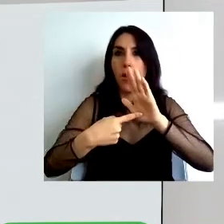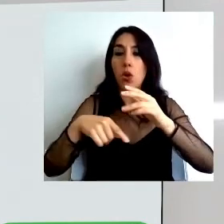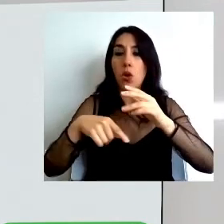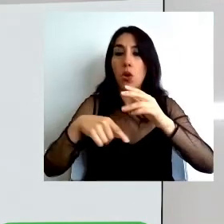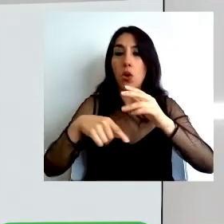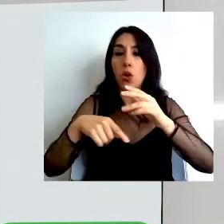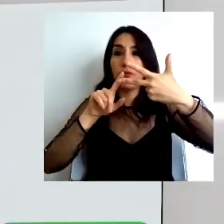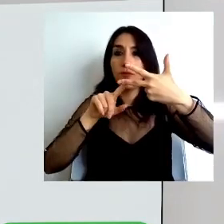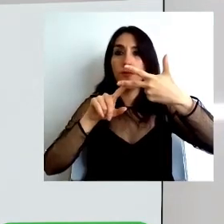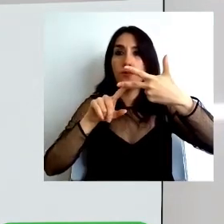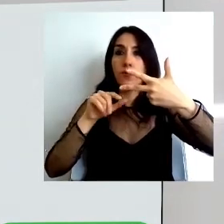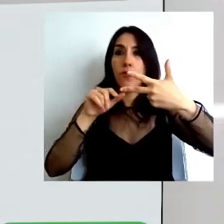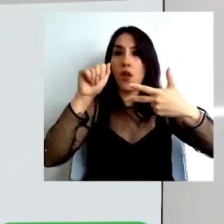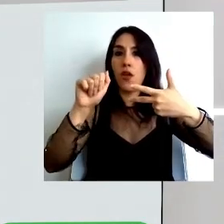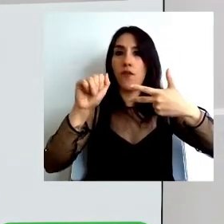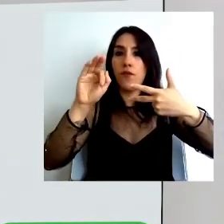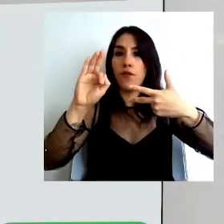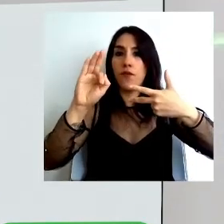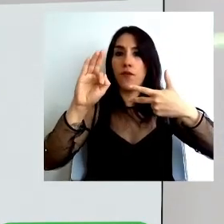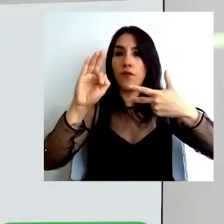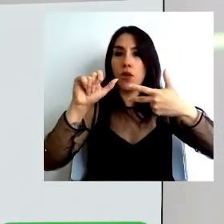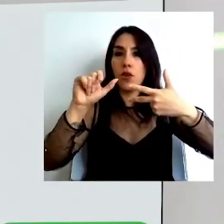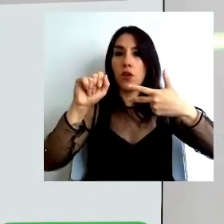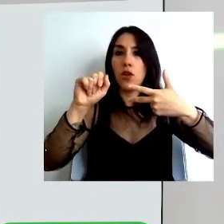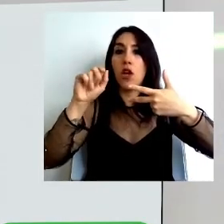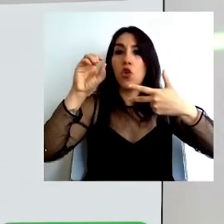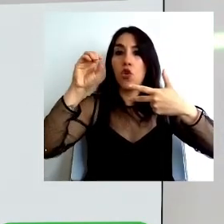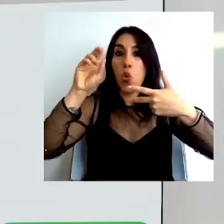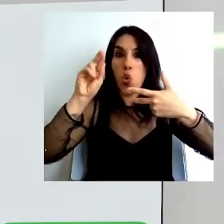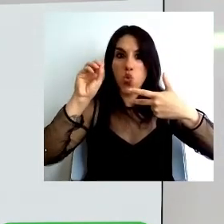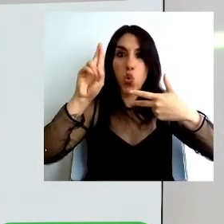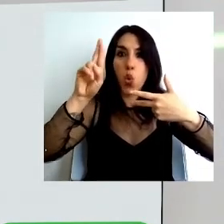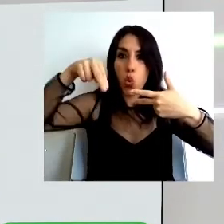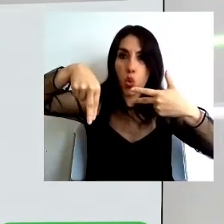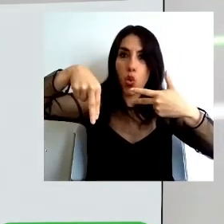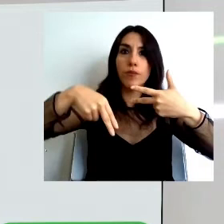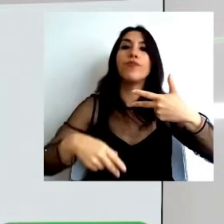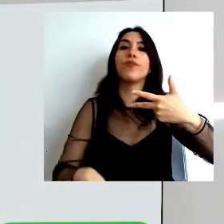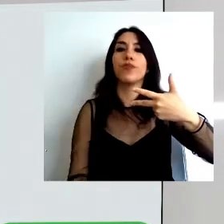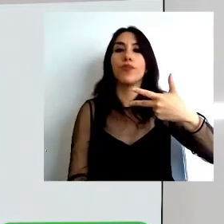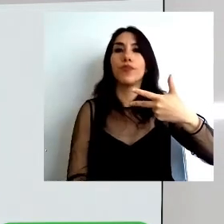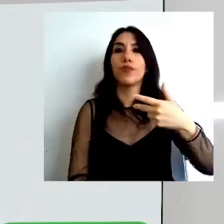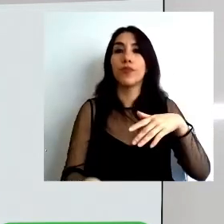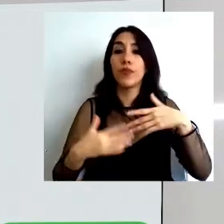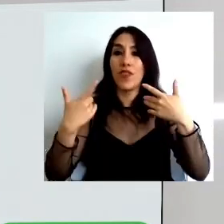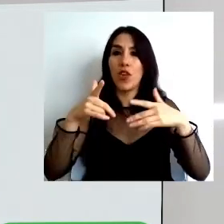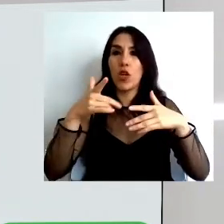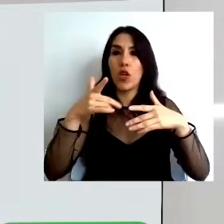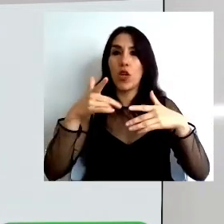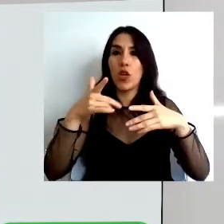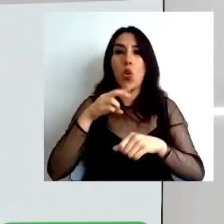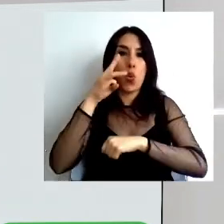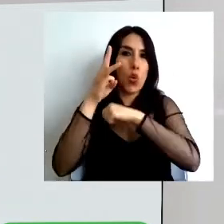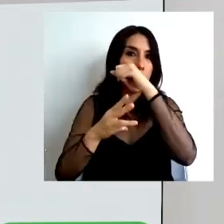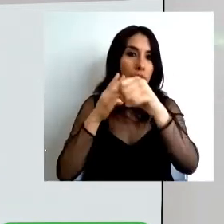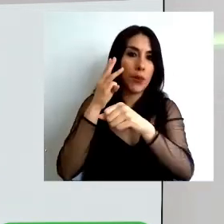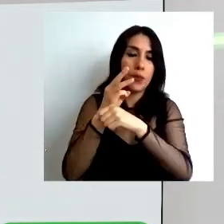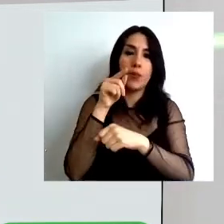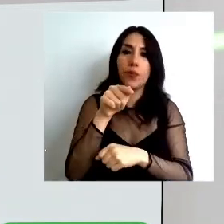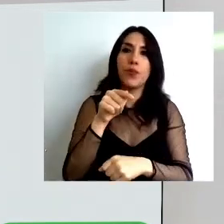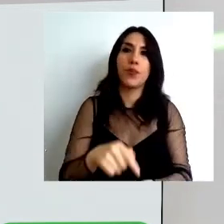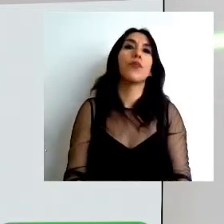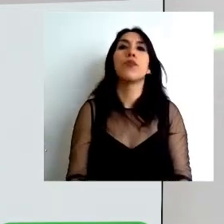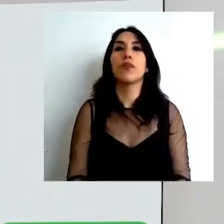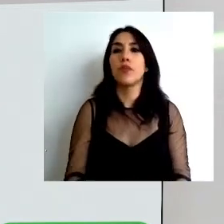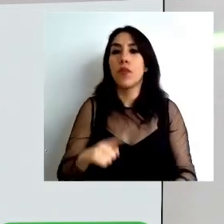network of actors who all share the same dream and vision and of offering social and